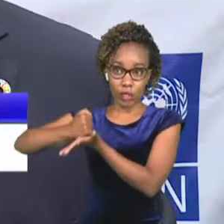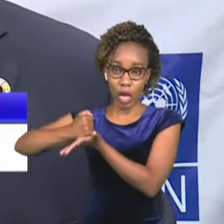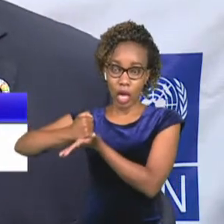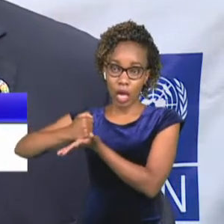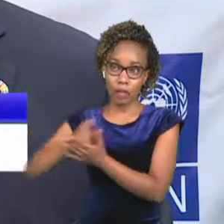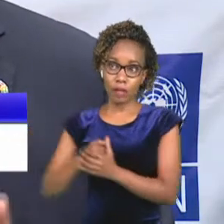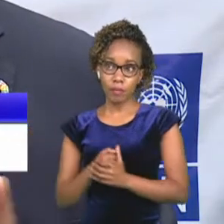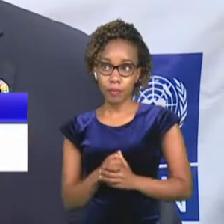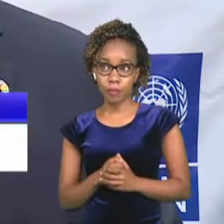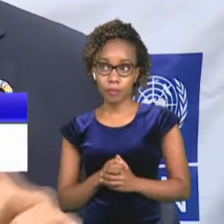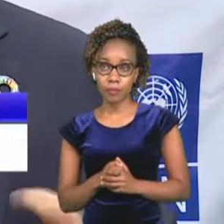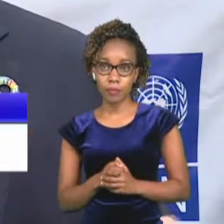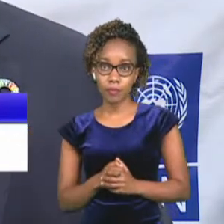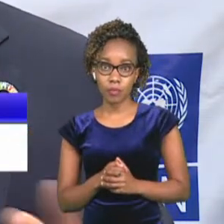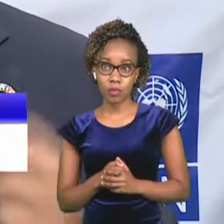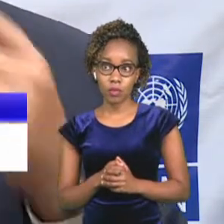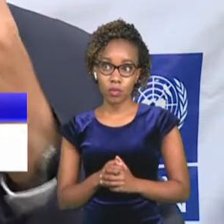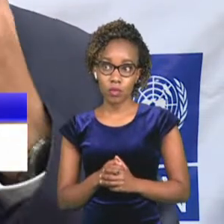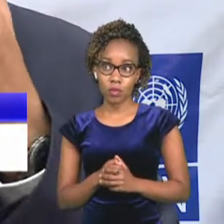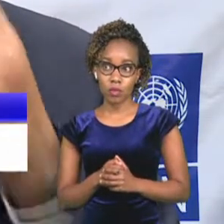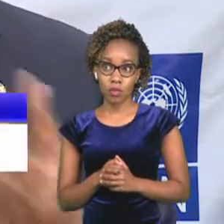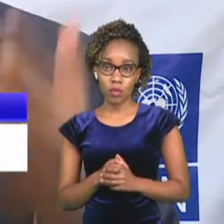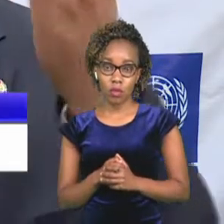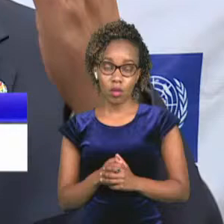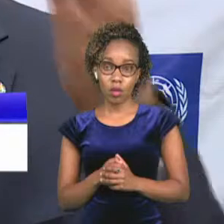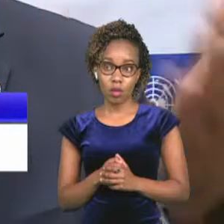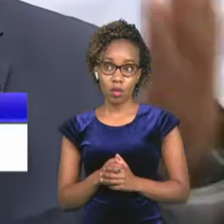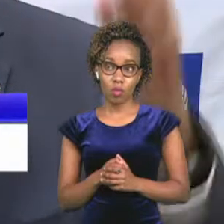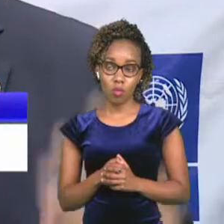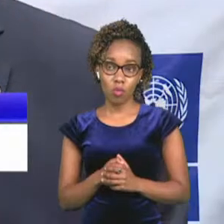that is looking at the nexus between